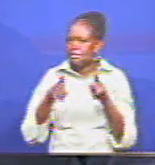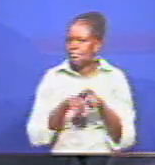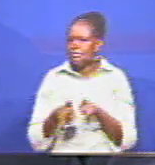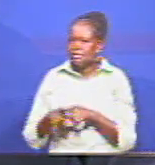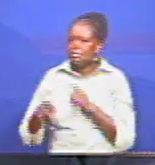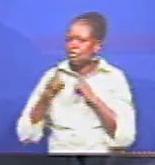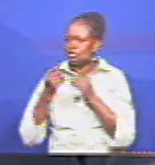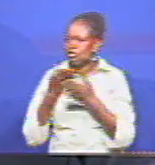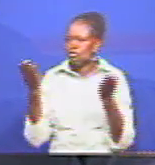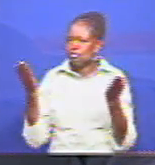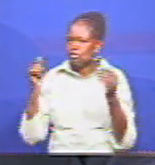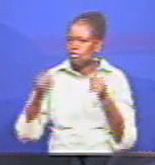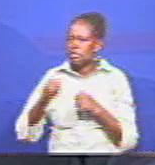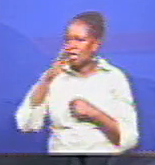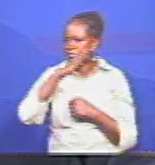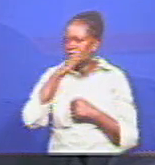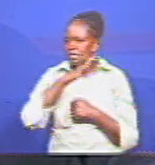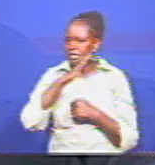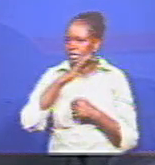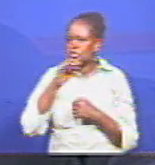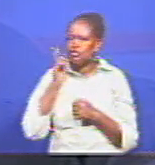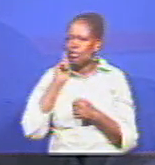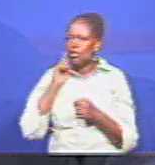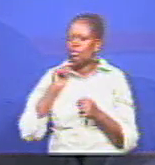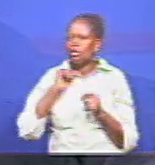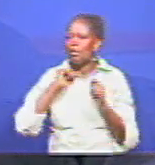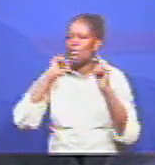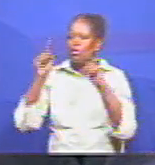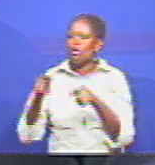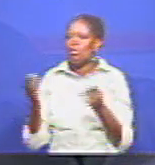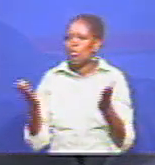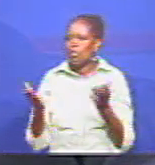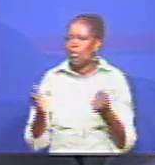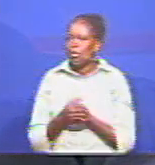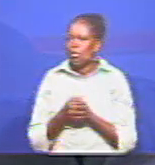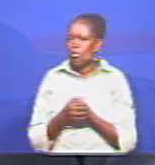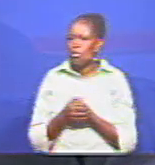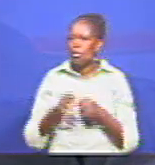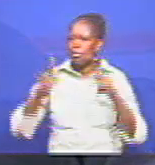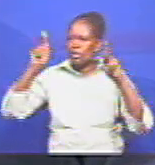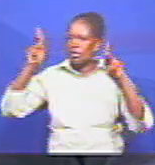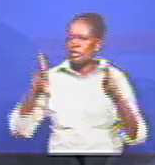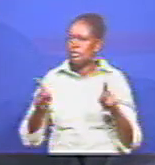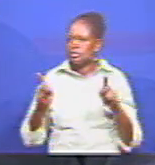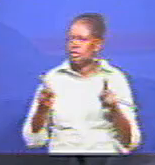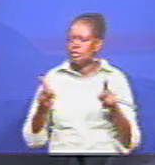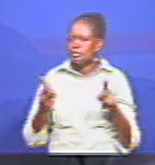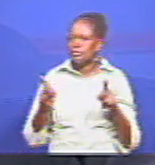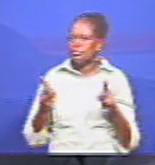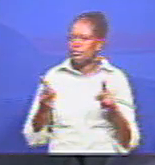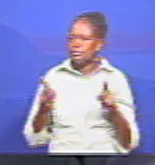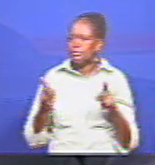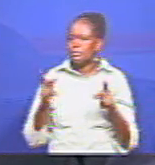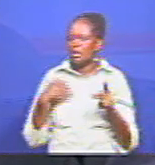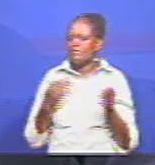talking to you this evening, yes. Tomorrow I am preparing to travel to Kisumu. Mm-hmm. I have a